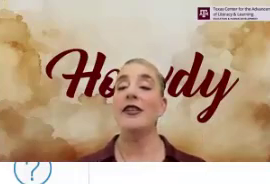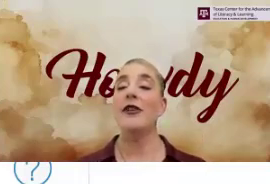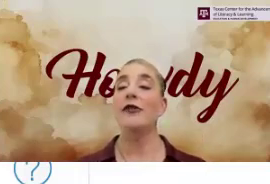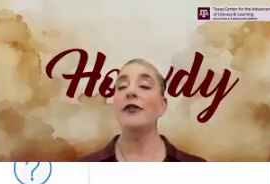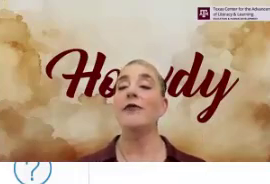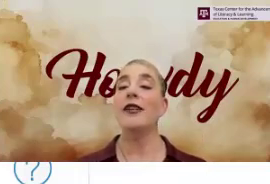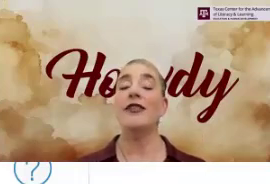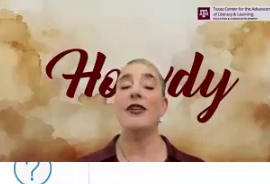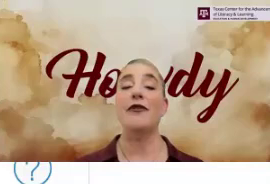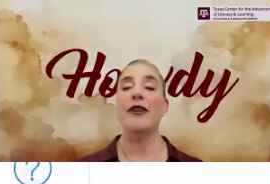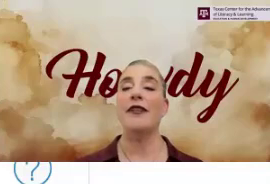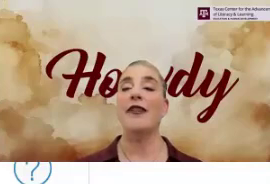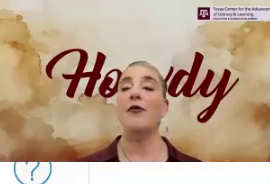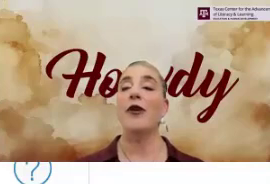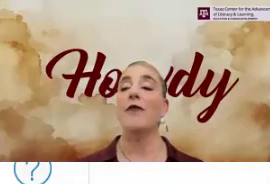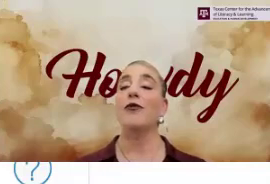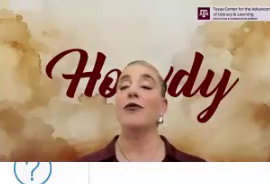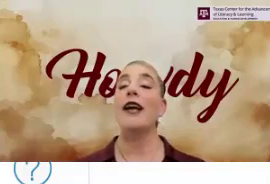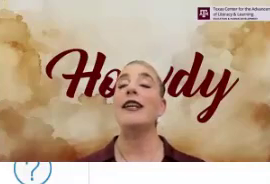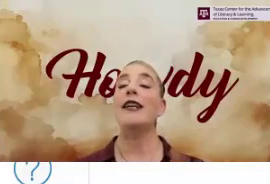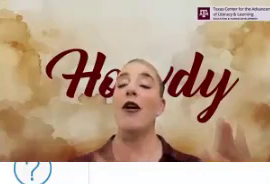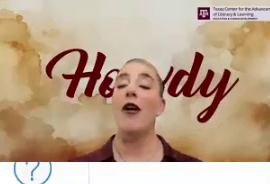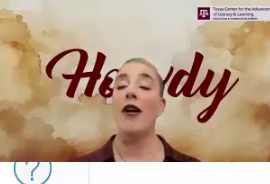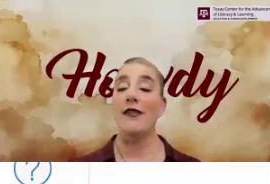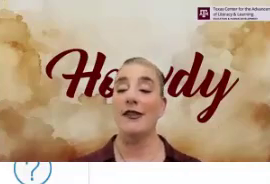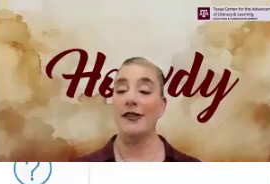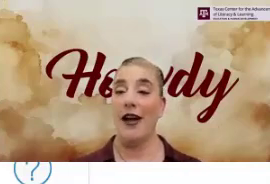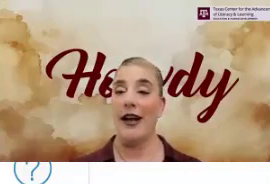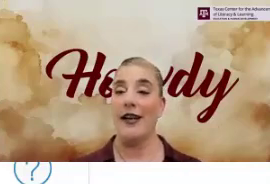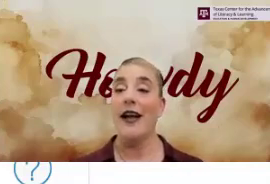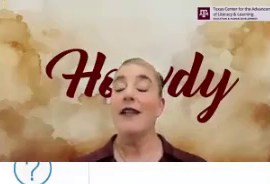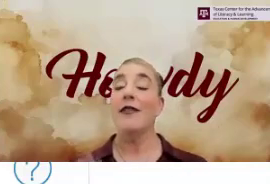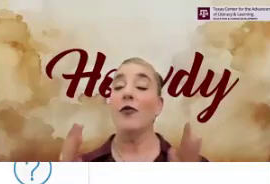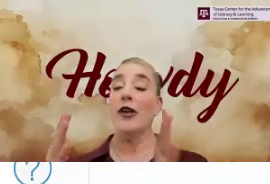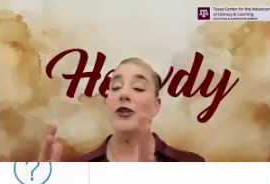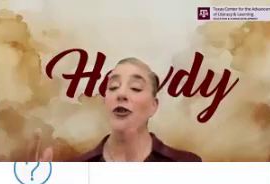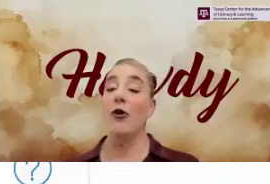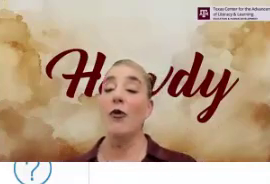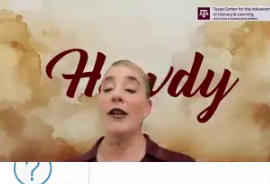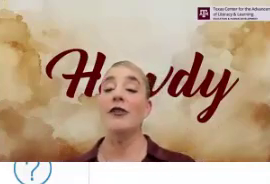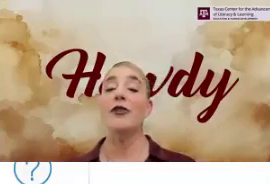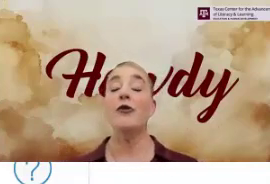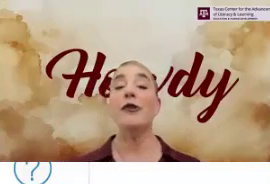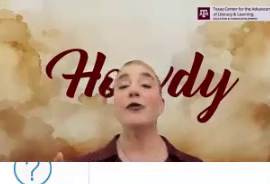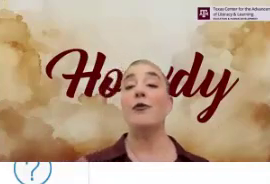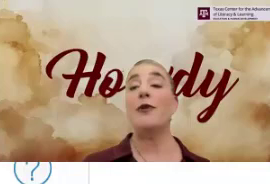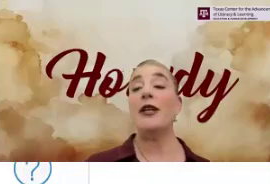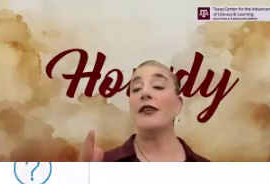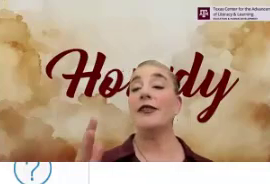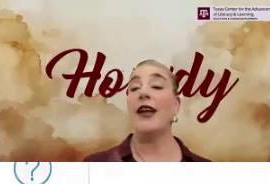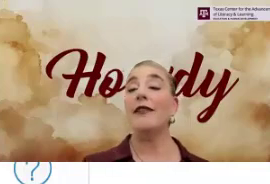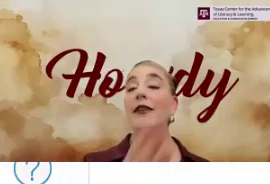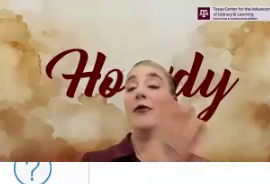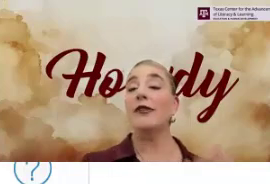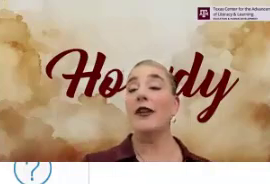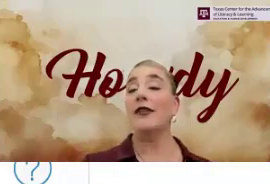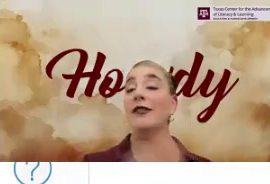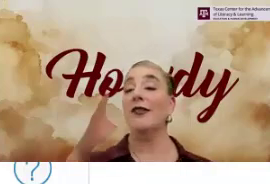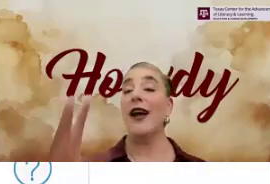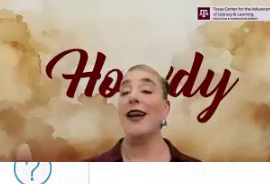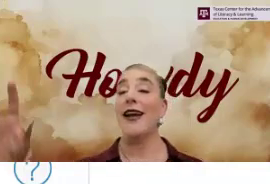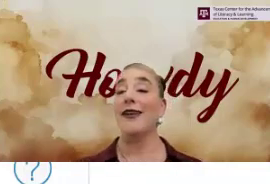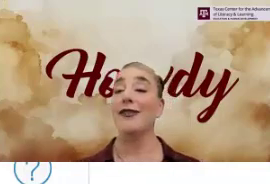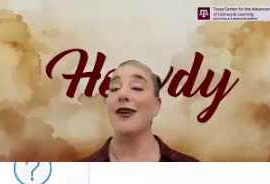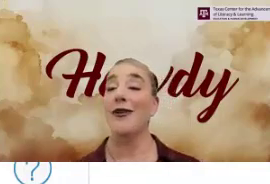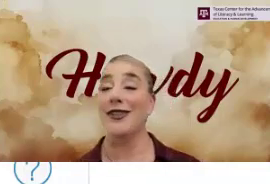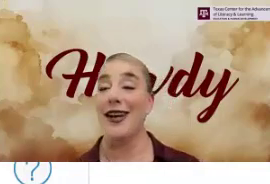Do they need to know something different than what I'm writing on the slide? What you don't want to do is repeat exactly what's on